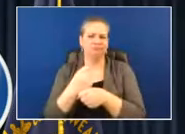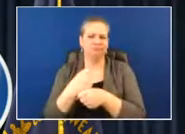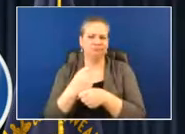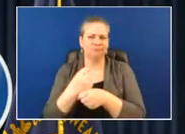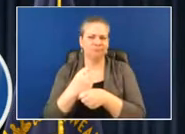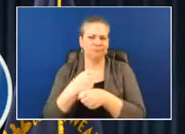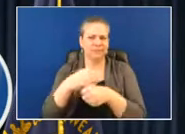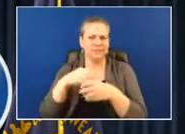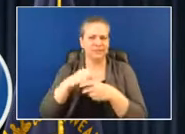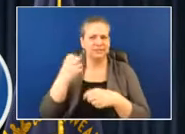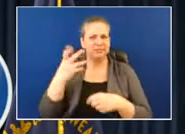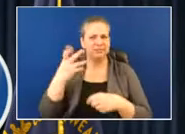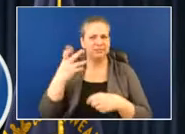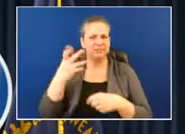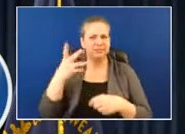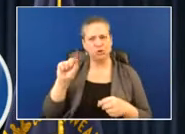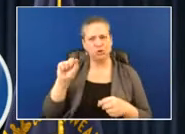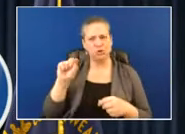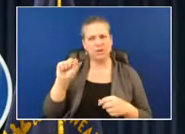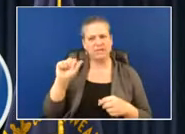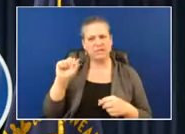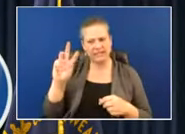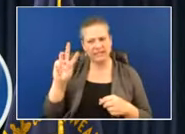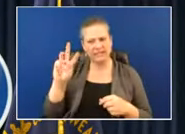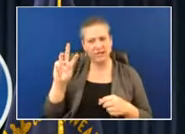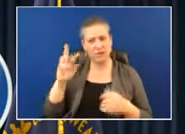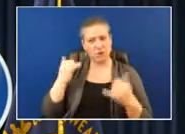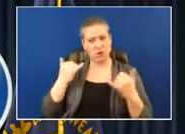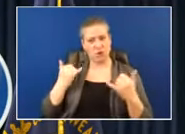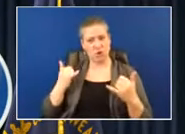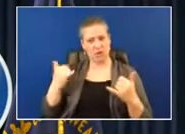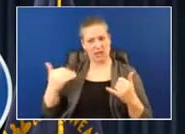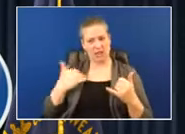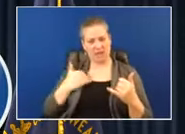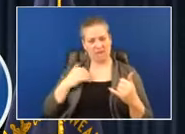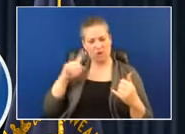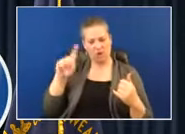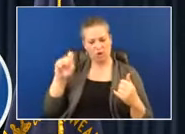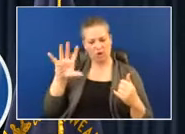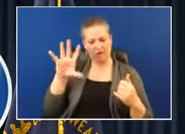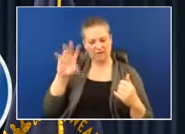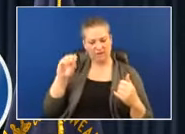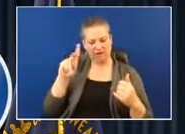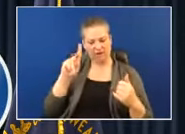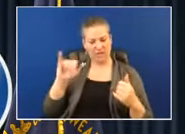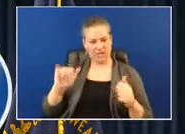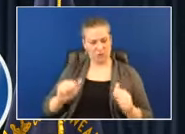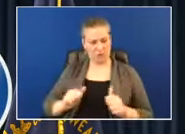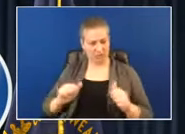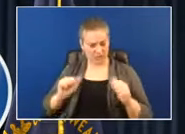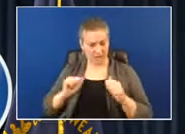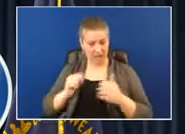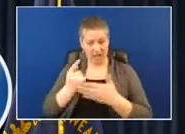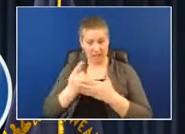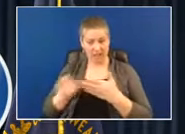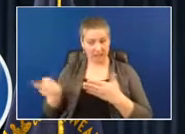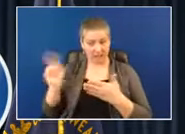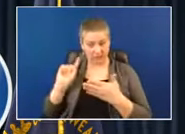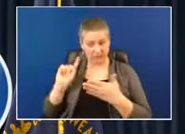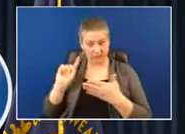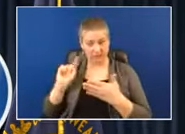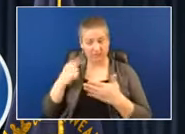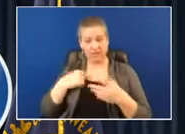of 2016. They currently employ 150 Kentucky residents. Last week, we announced Bardstown Bourbon will be growing